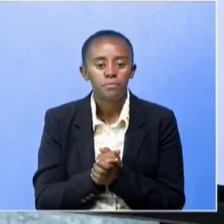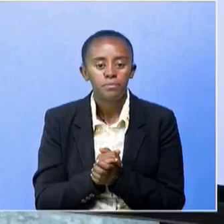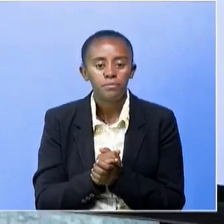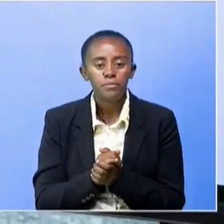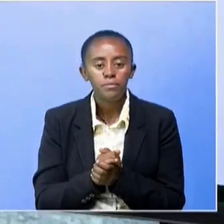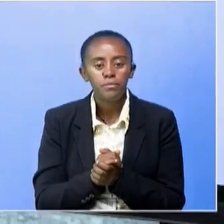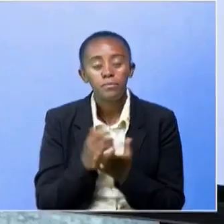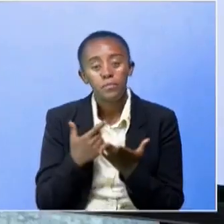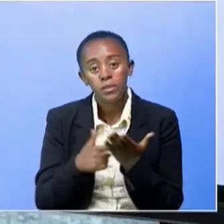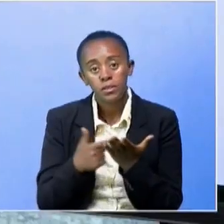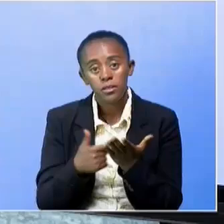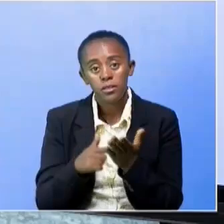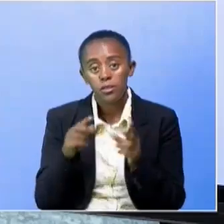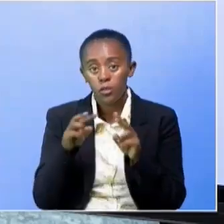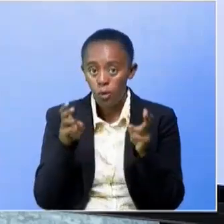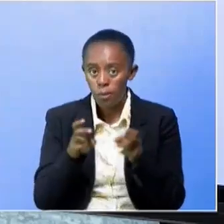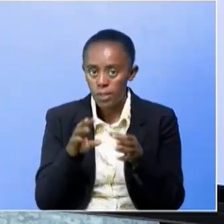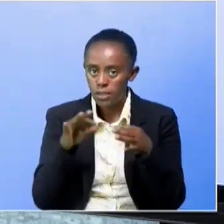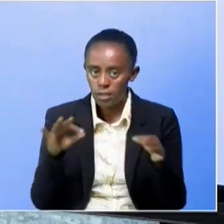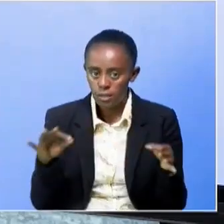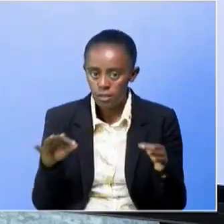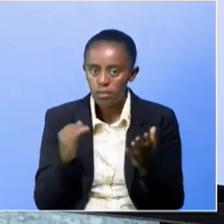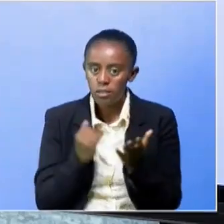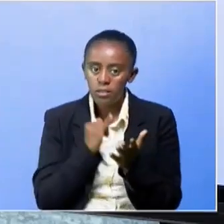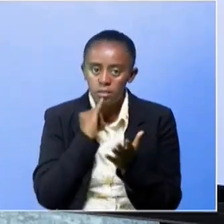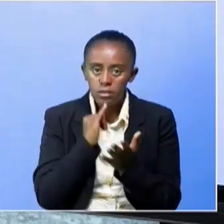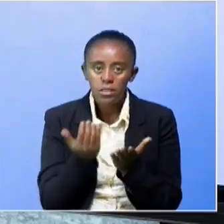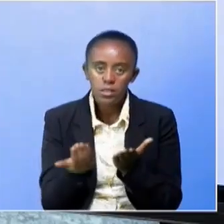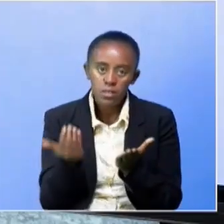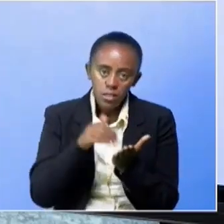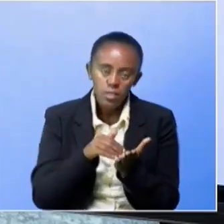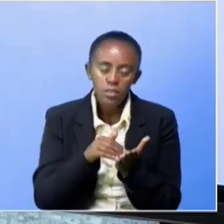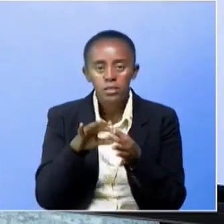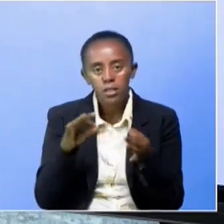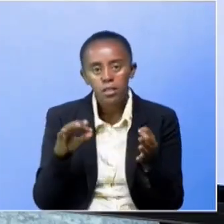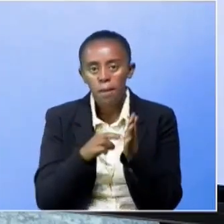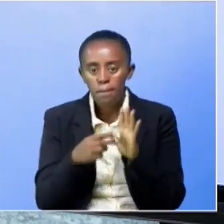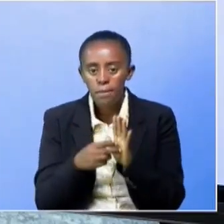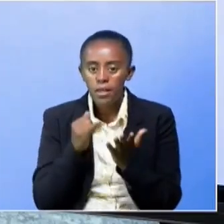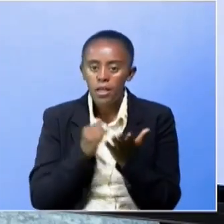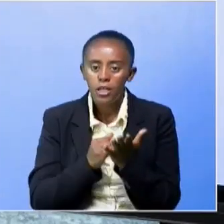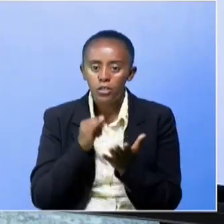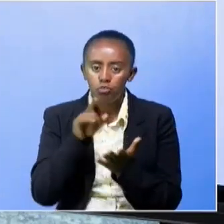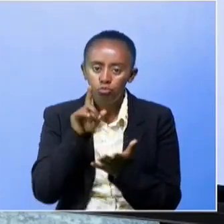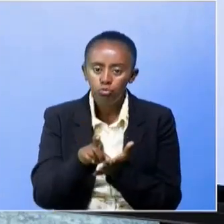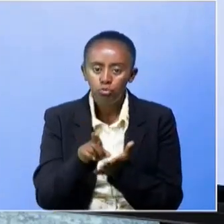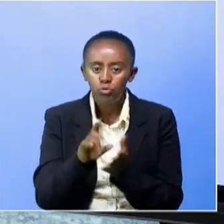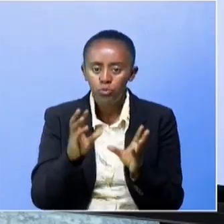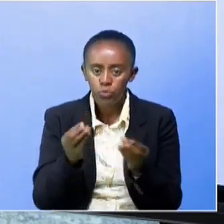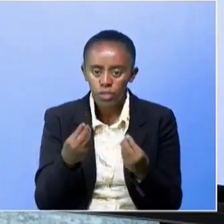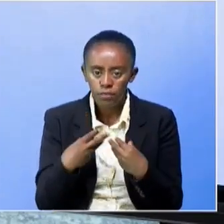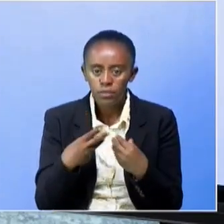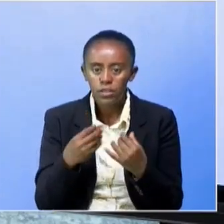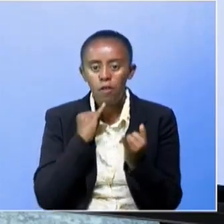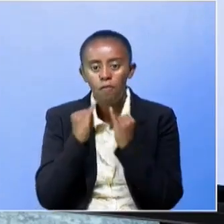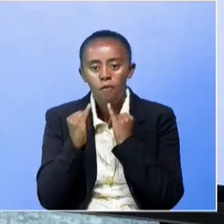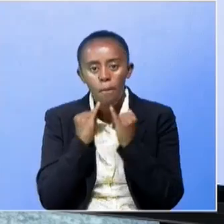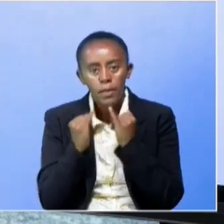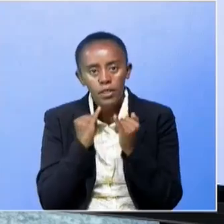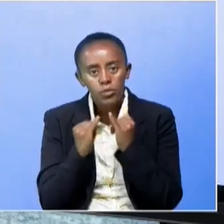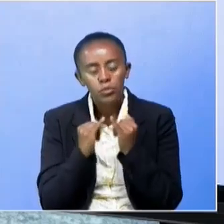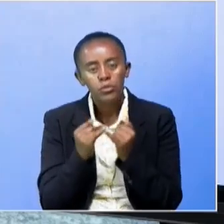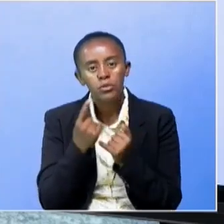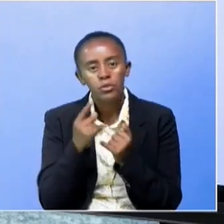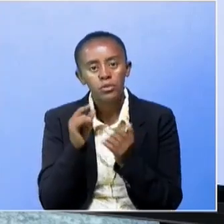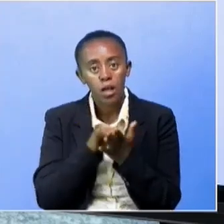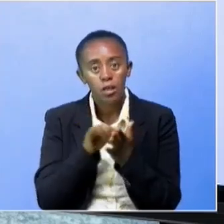In this case, the topic sentence. It should restate, meaning it should give us the information that